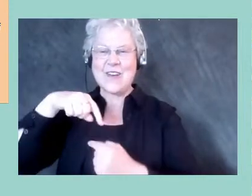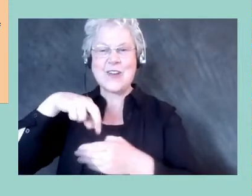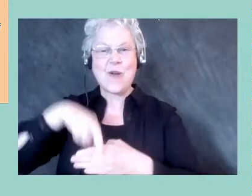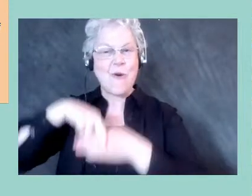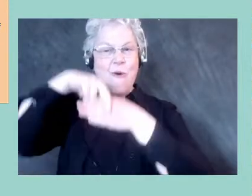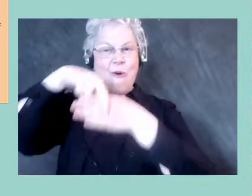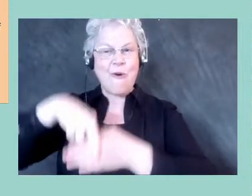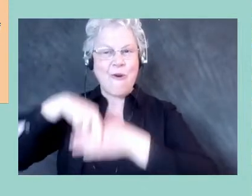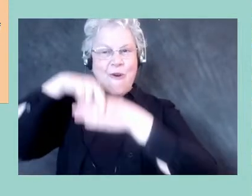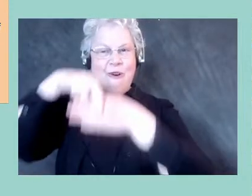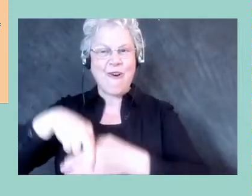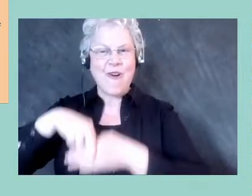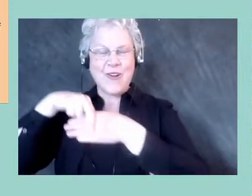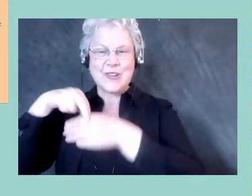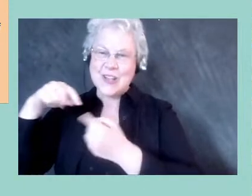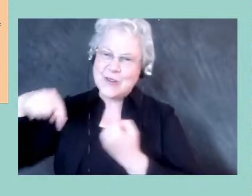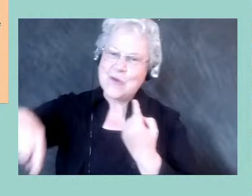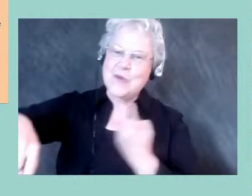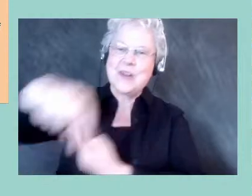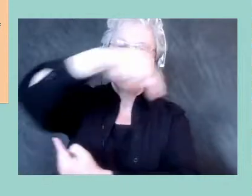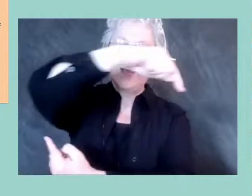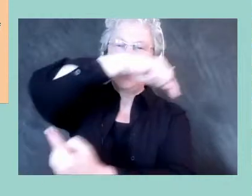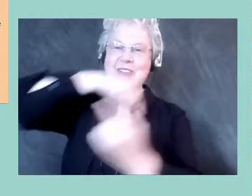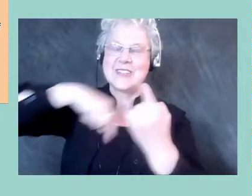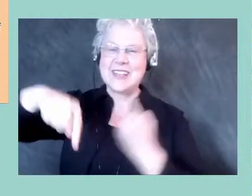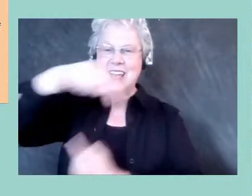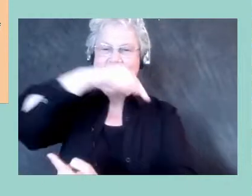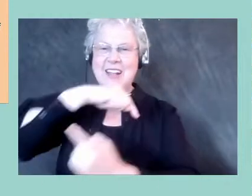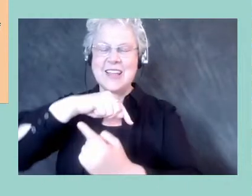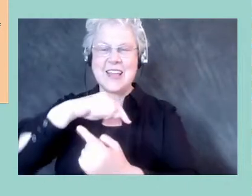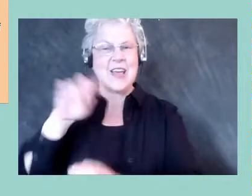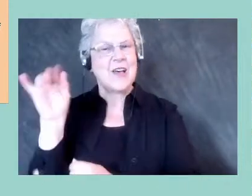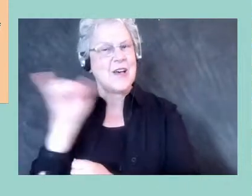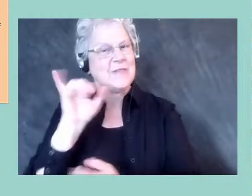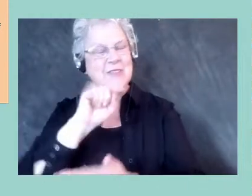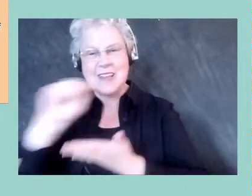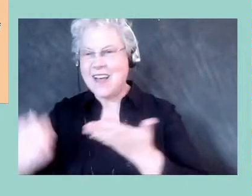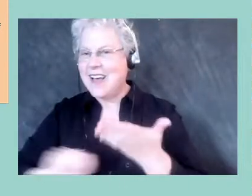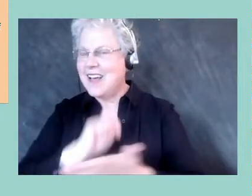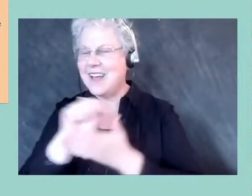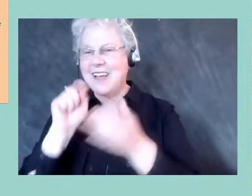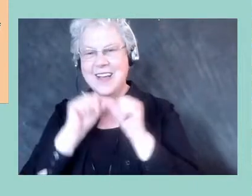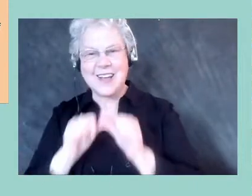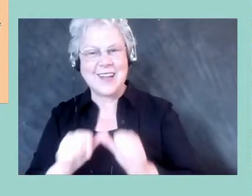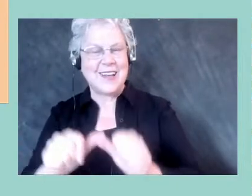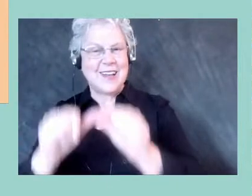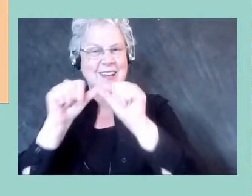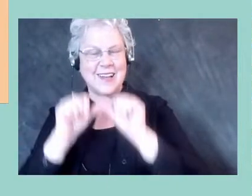and down. We're captive on a carousel of